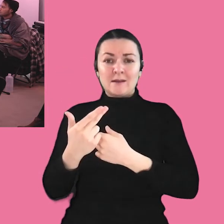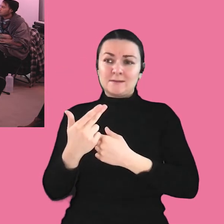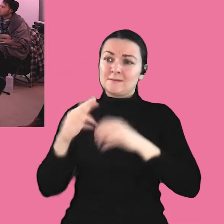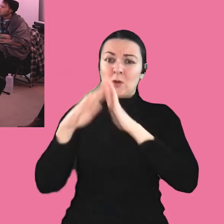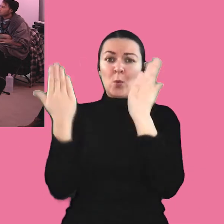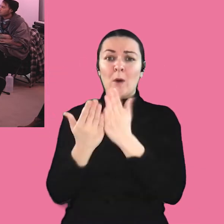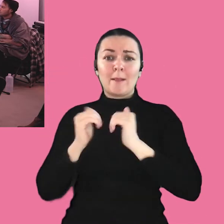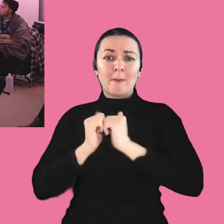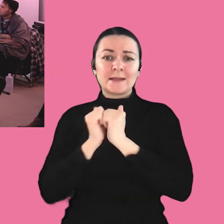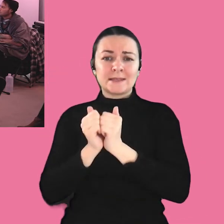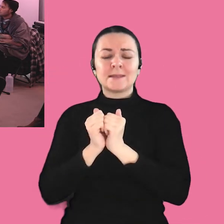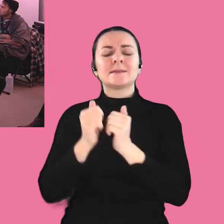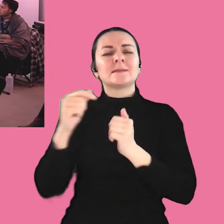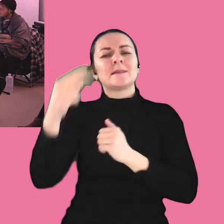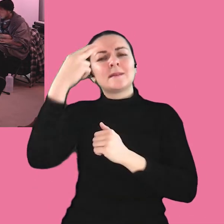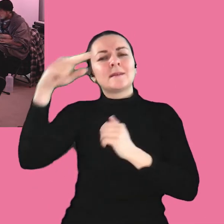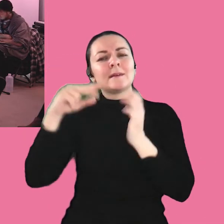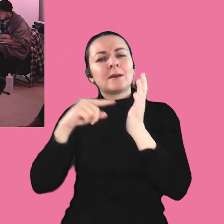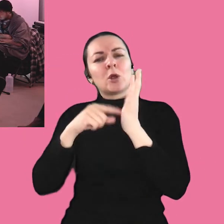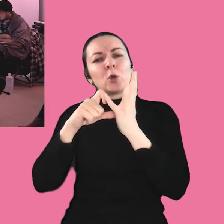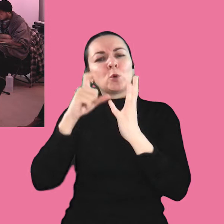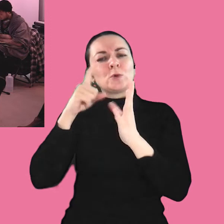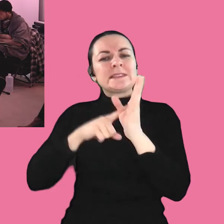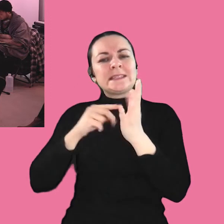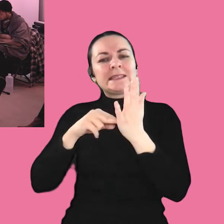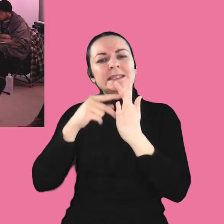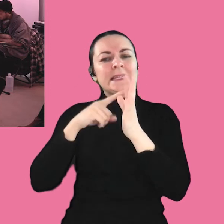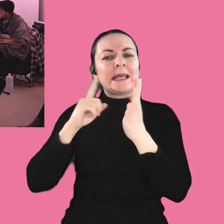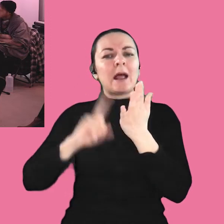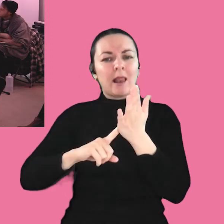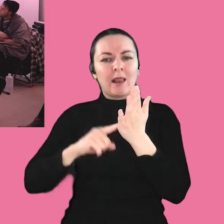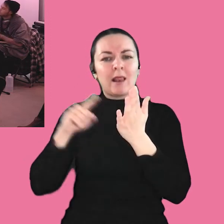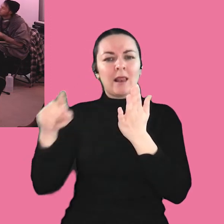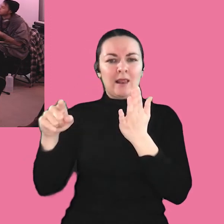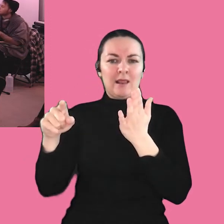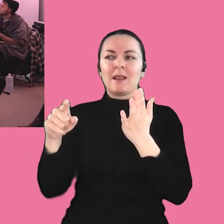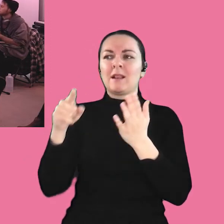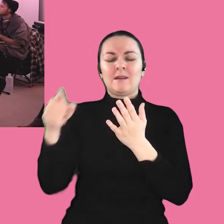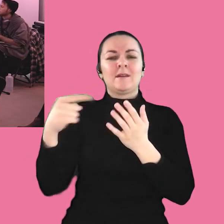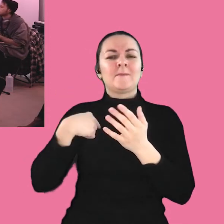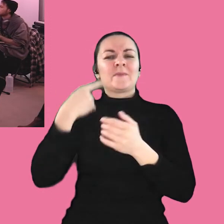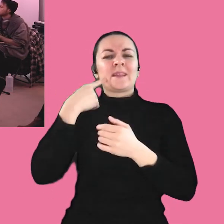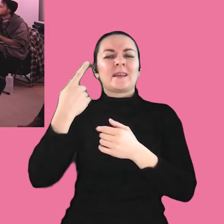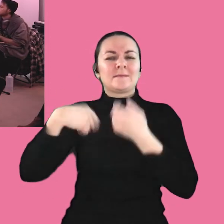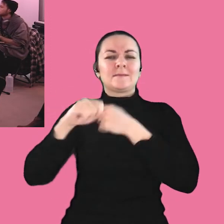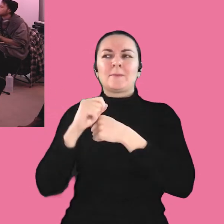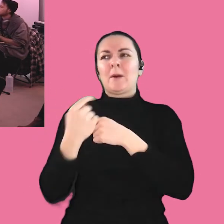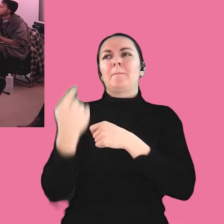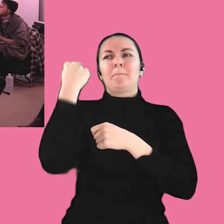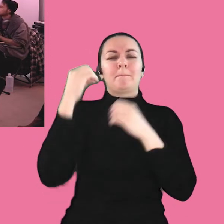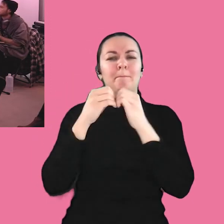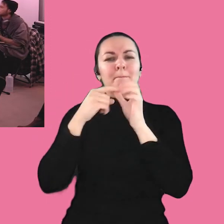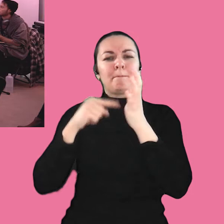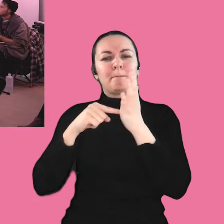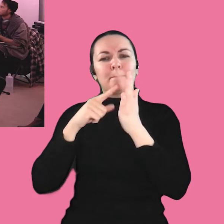kind of, you know, what was then very popular called socially engaged art and working with artists that are working in communities. And I was introduced